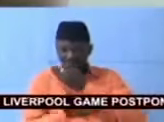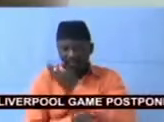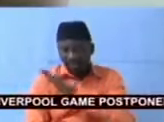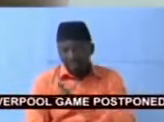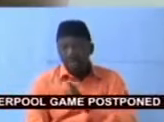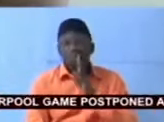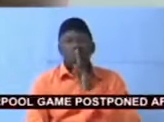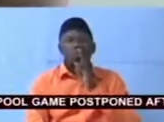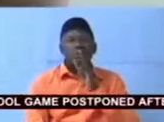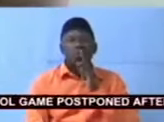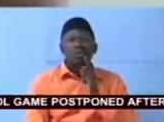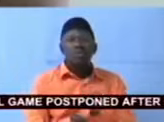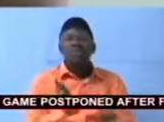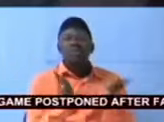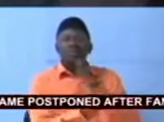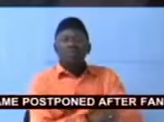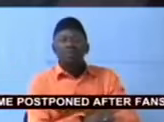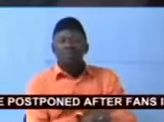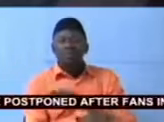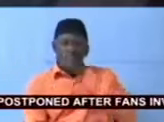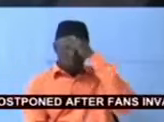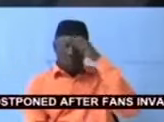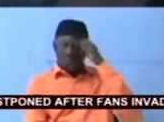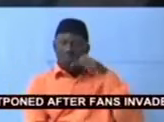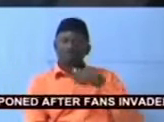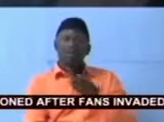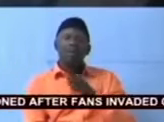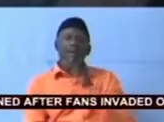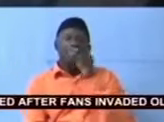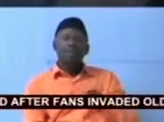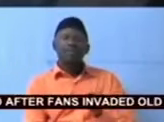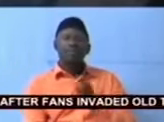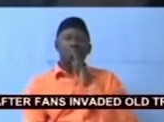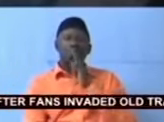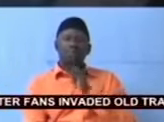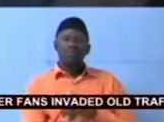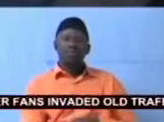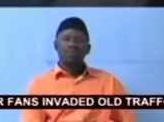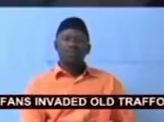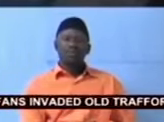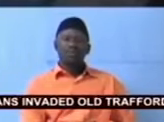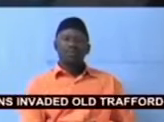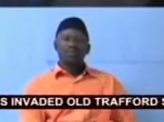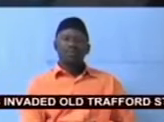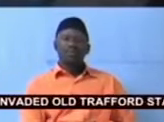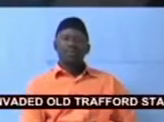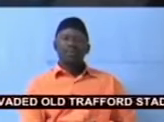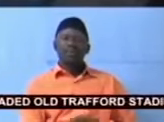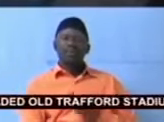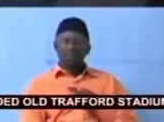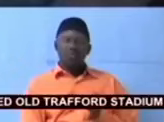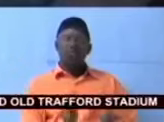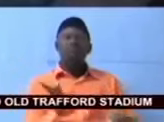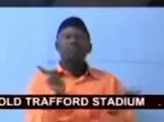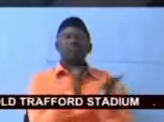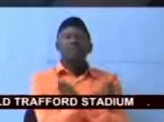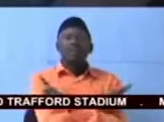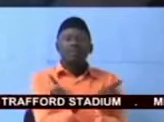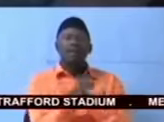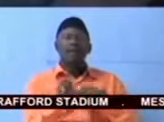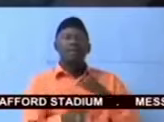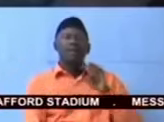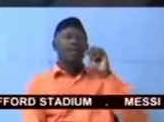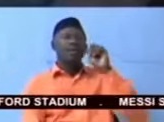ko daxé na kan mo utu place am? He was replaced by Emmanuel Fakbele. Kuñu xamé Emmanuel Fakbele